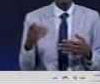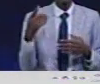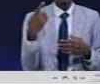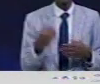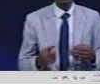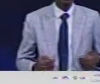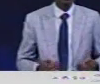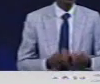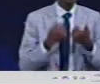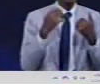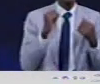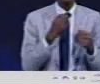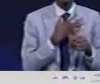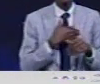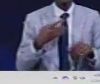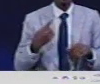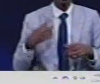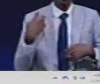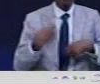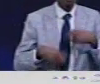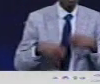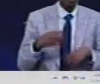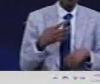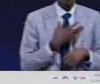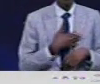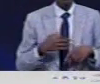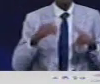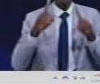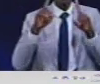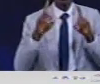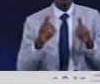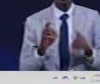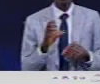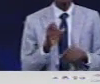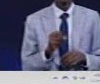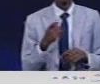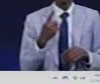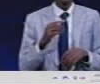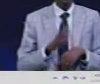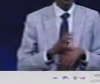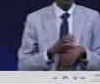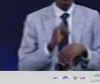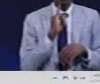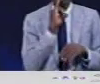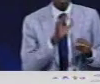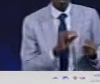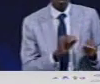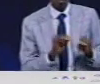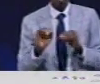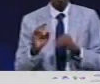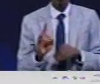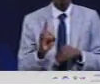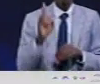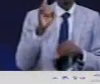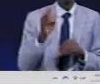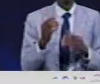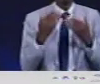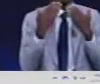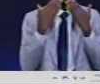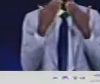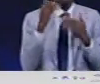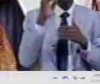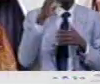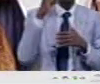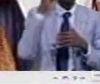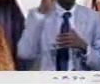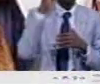forward. Let's praise God for his presence in the church. Let's praise God for the power of God in the church, the power to